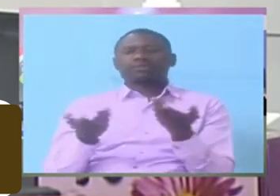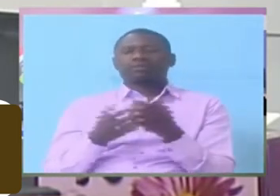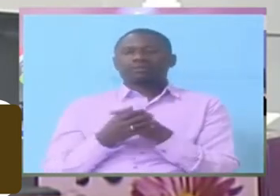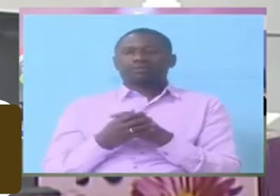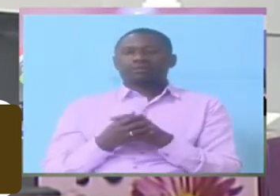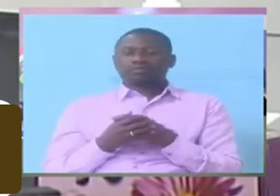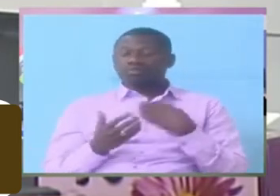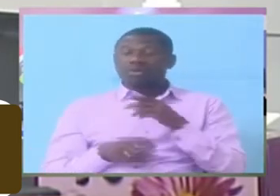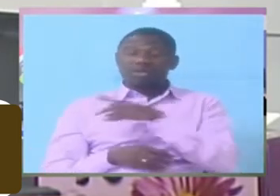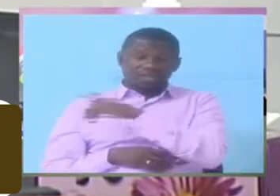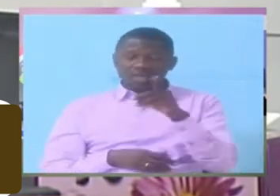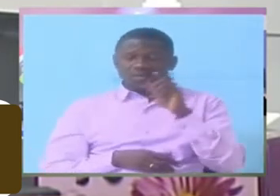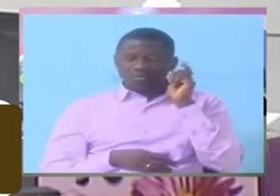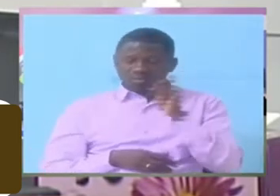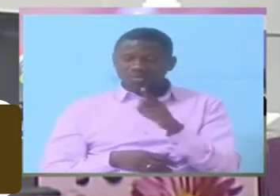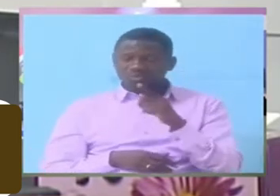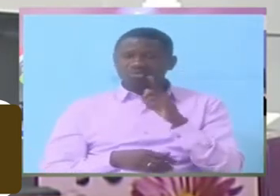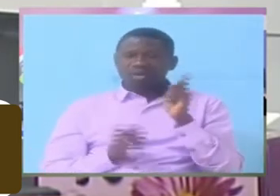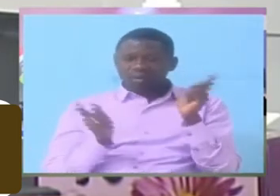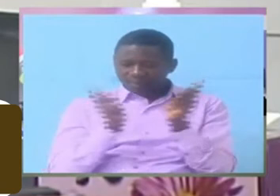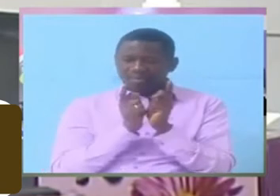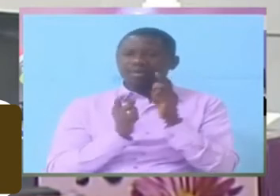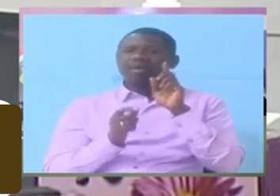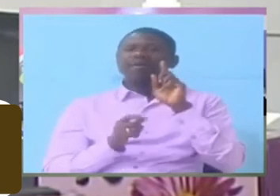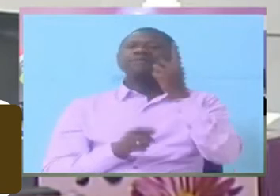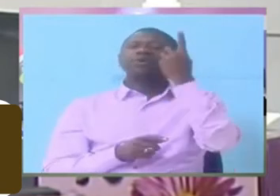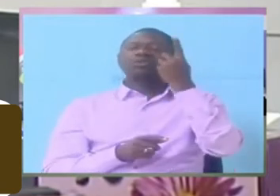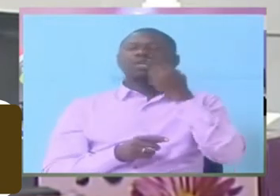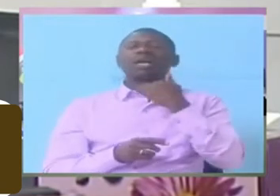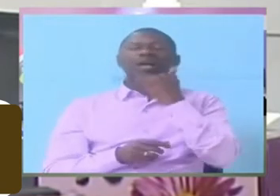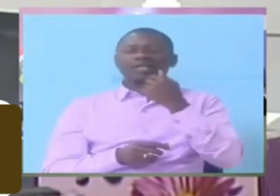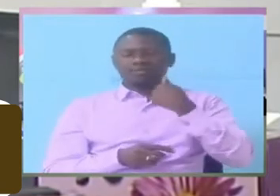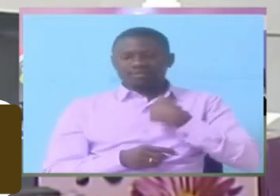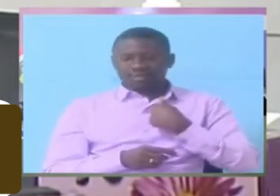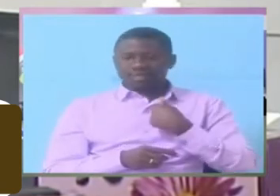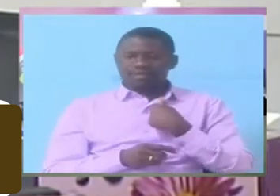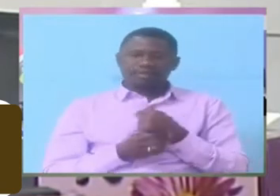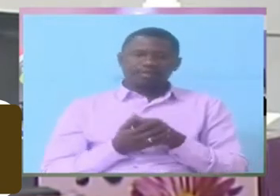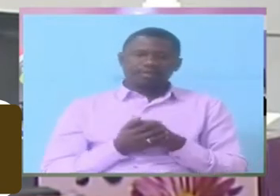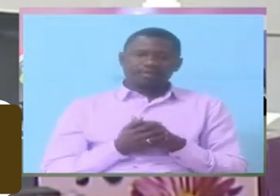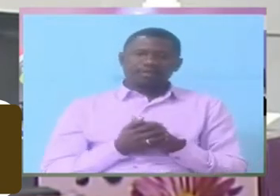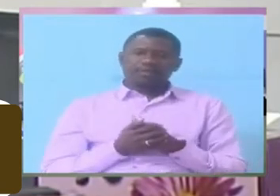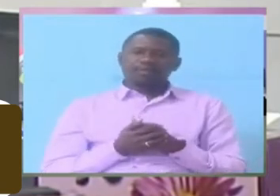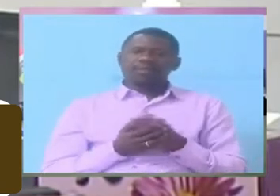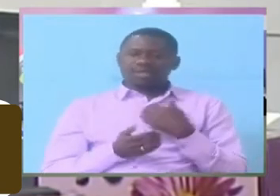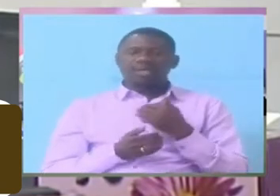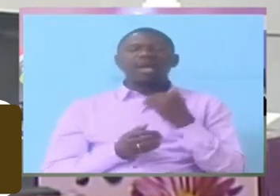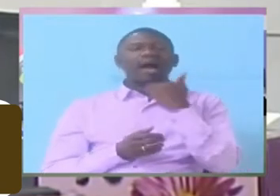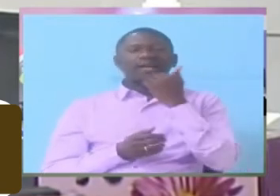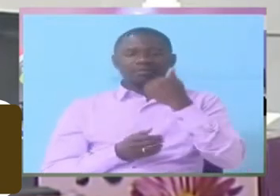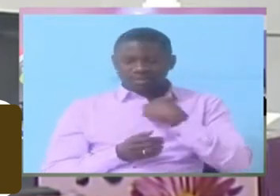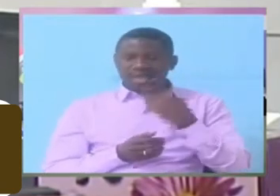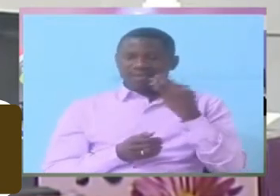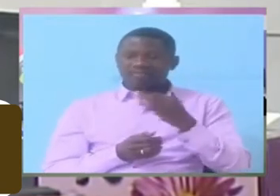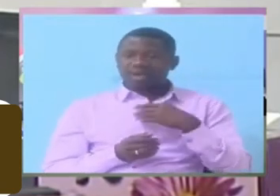have contacted me. And then ask me, then if I want to